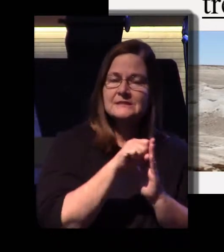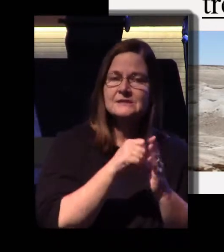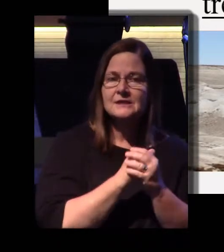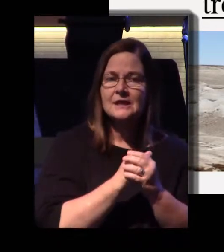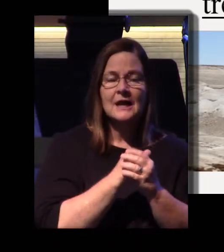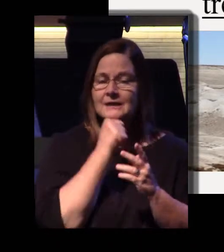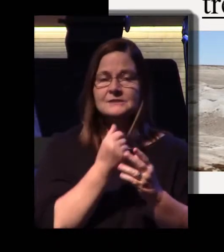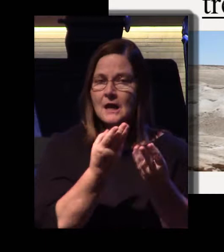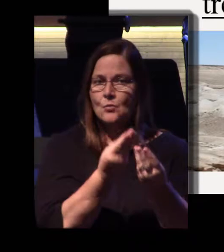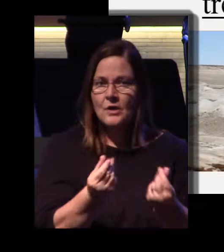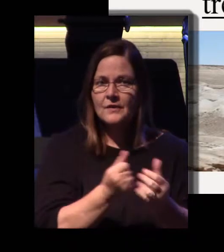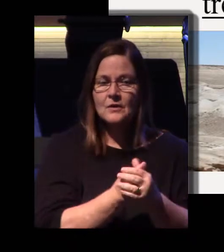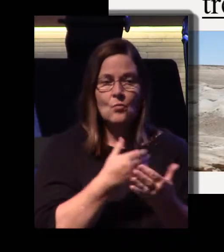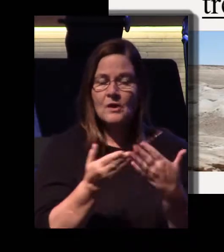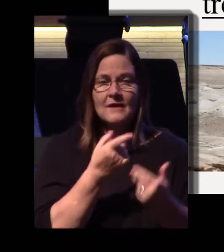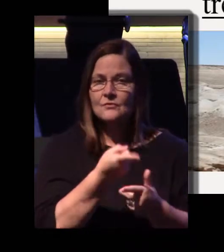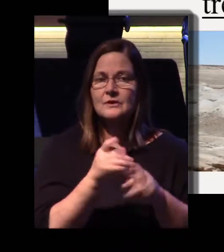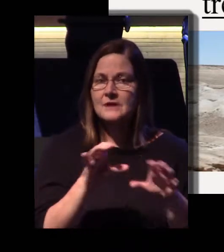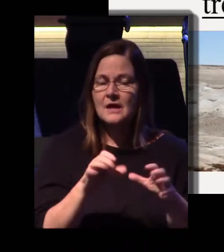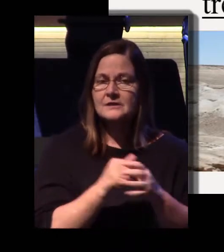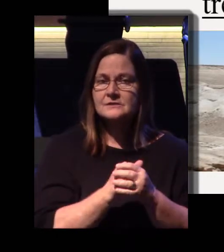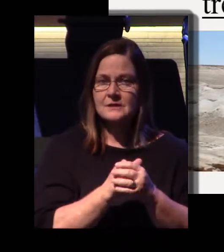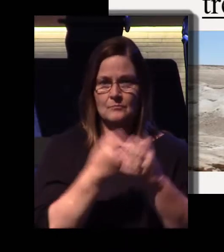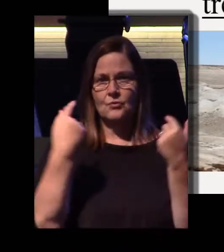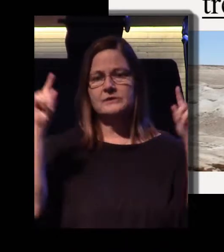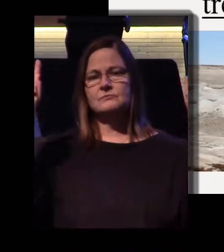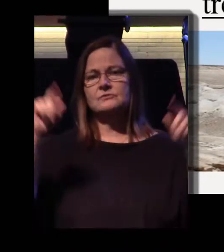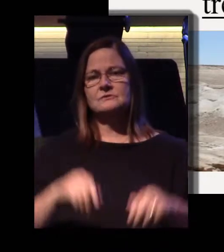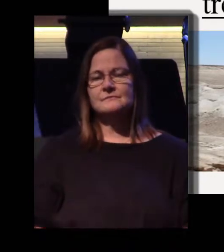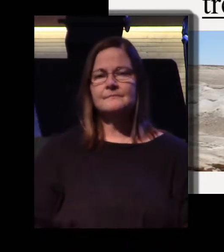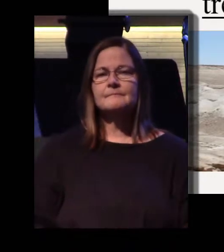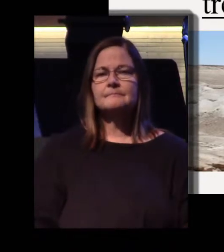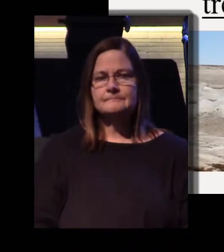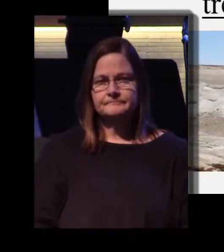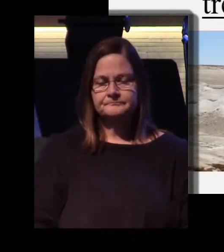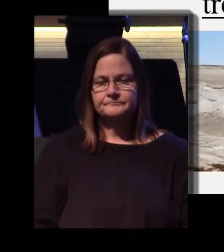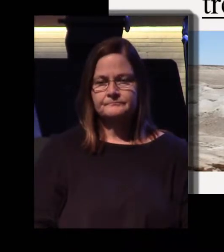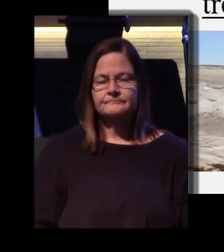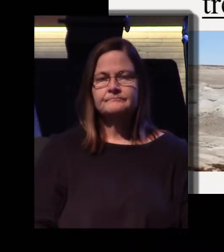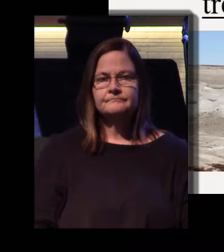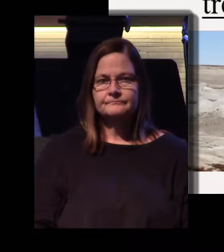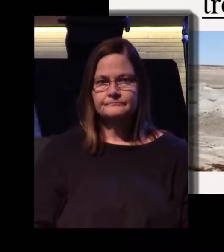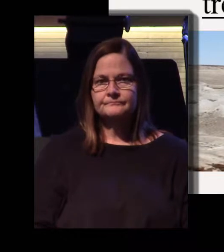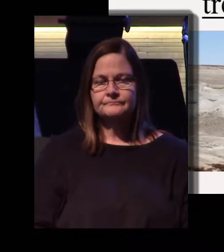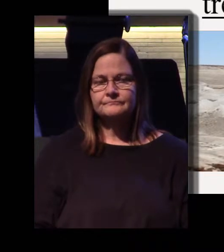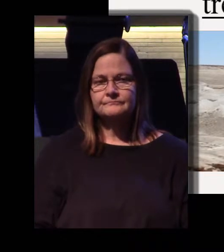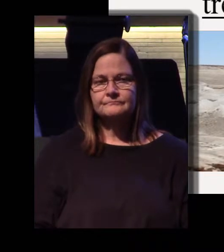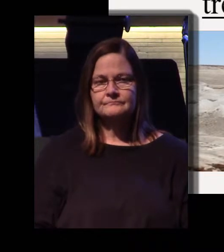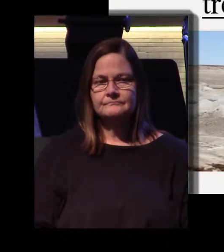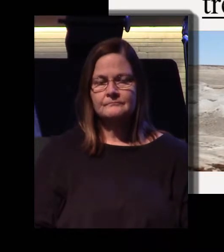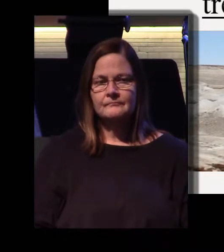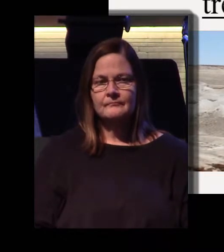of water, which yields its fruit in its season, and its leaf does not wither, and in whatever he does,